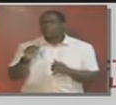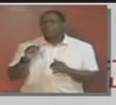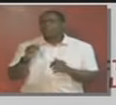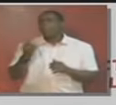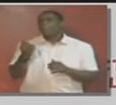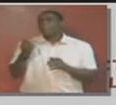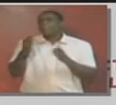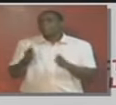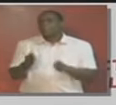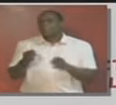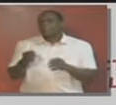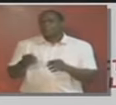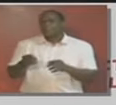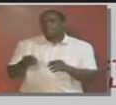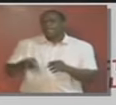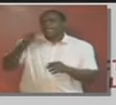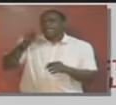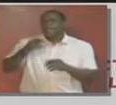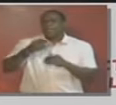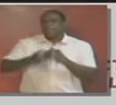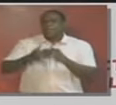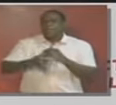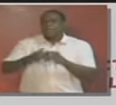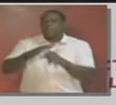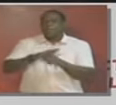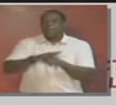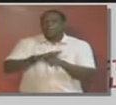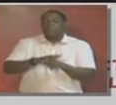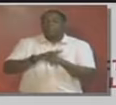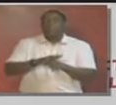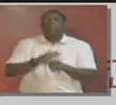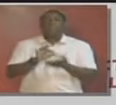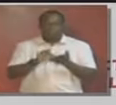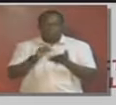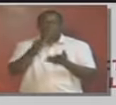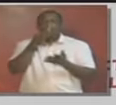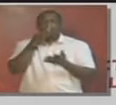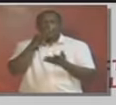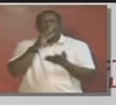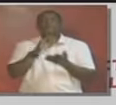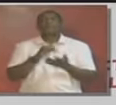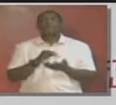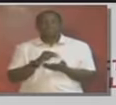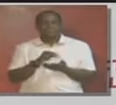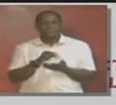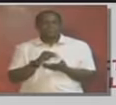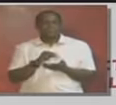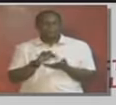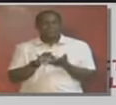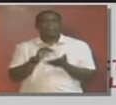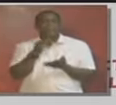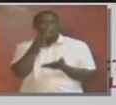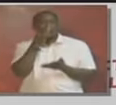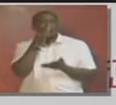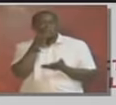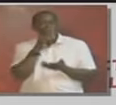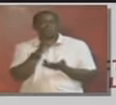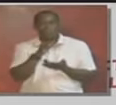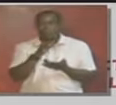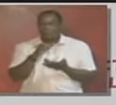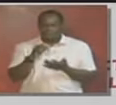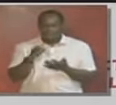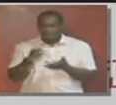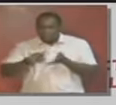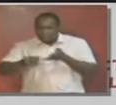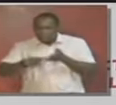their medications and their blood pressures are good. Your blood pressure is good because you're taking the medications. You don't then stop taking the medications. It's